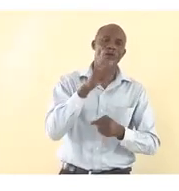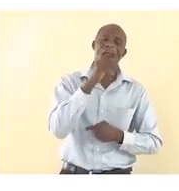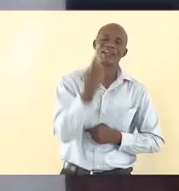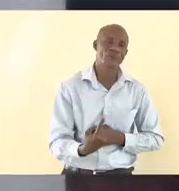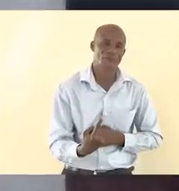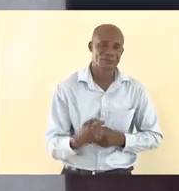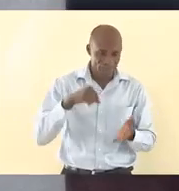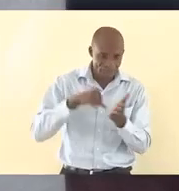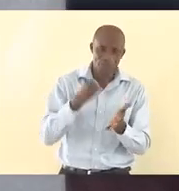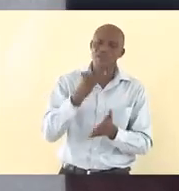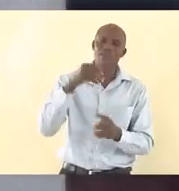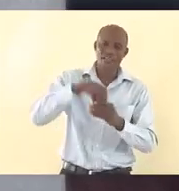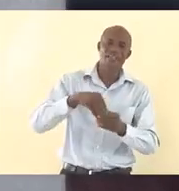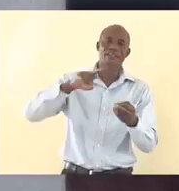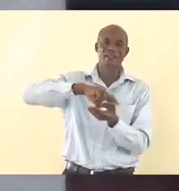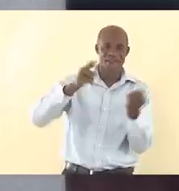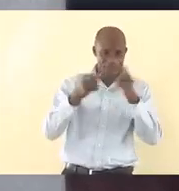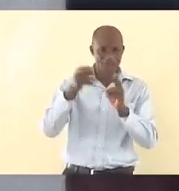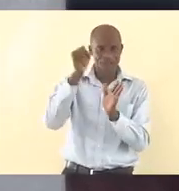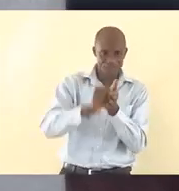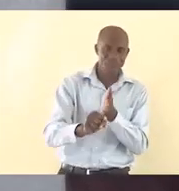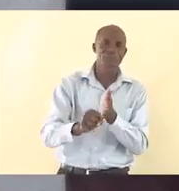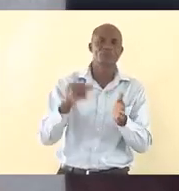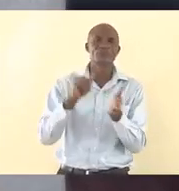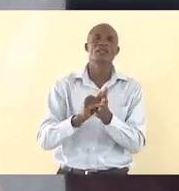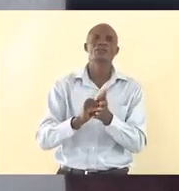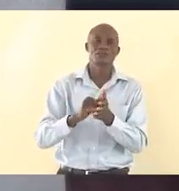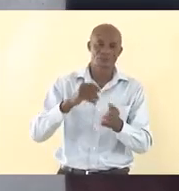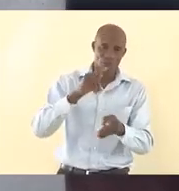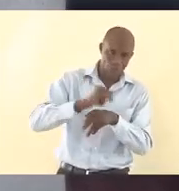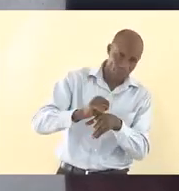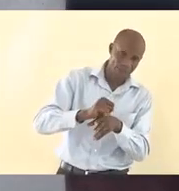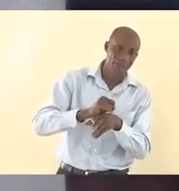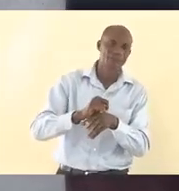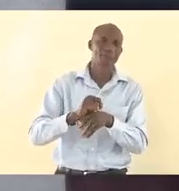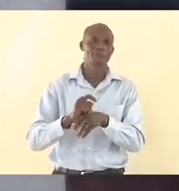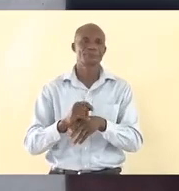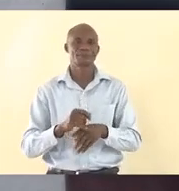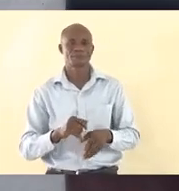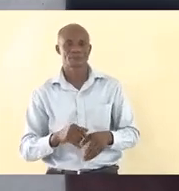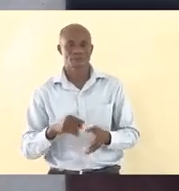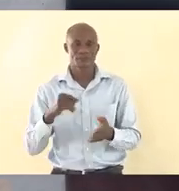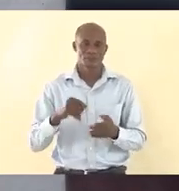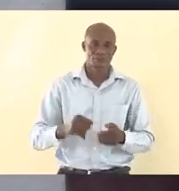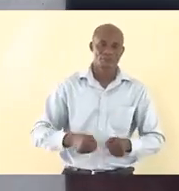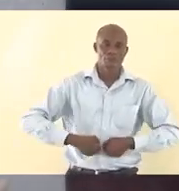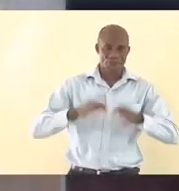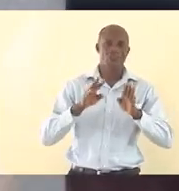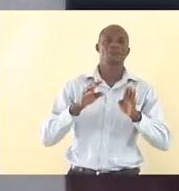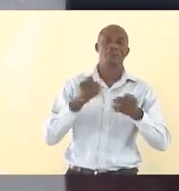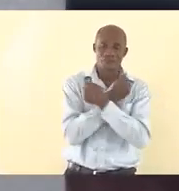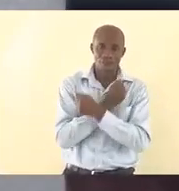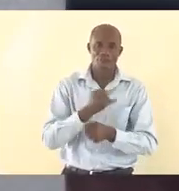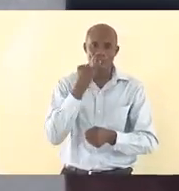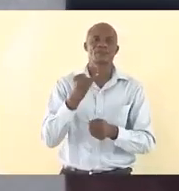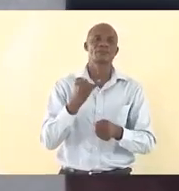humility? Is it not in relationship you practice generosity? Sacrificial love, is it not in relationship? Then leave me